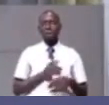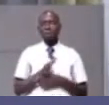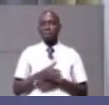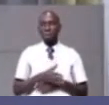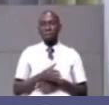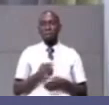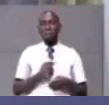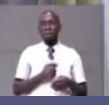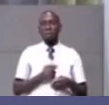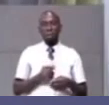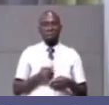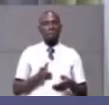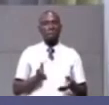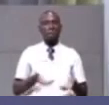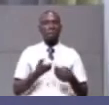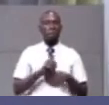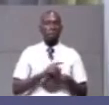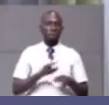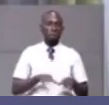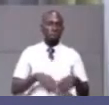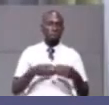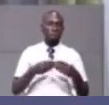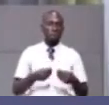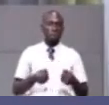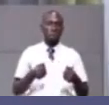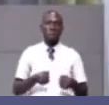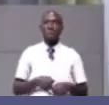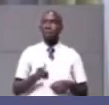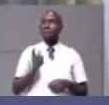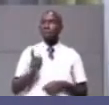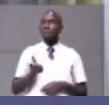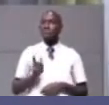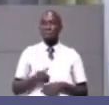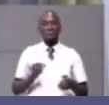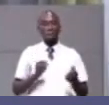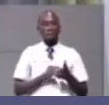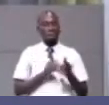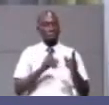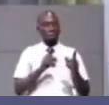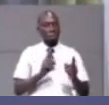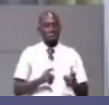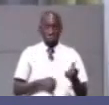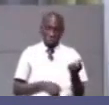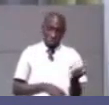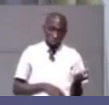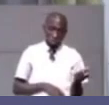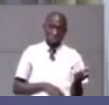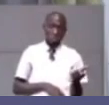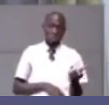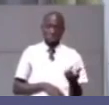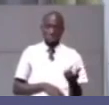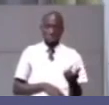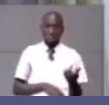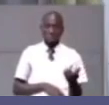House how you've sorted it out. So, colleagues, I want to put the question.